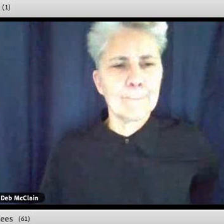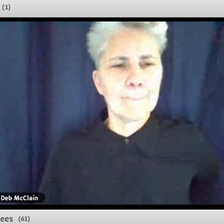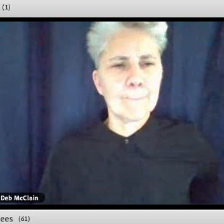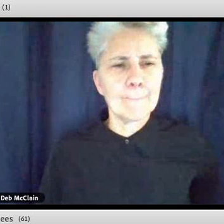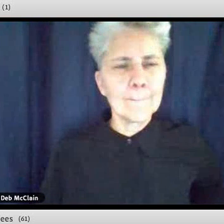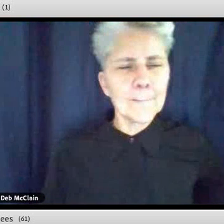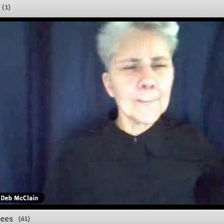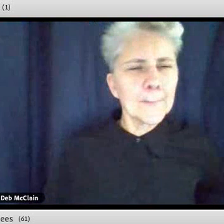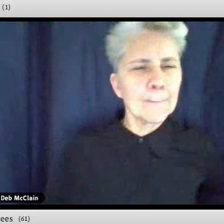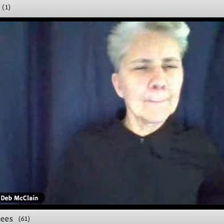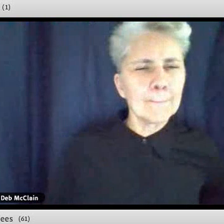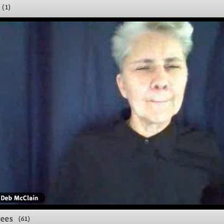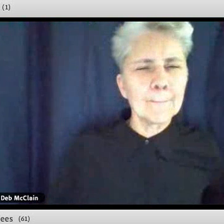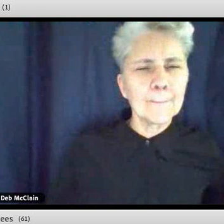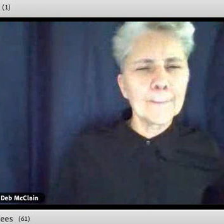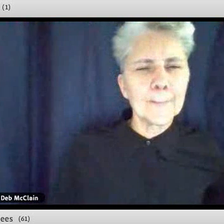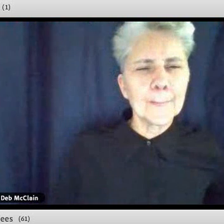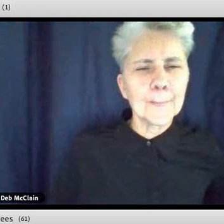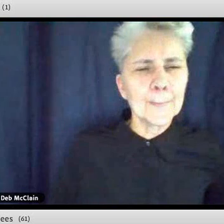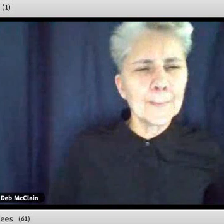drink.